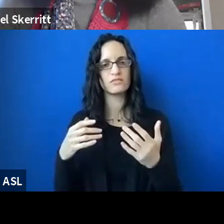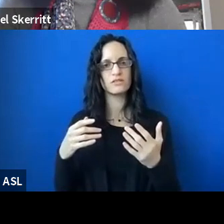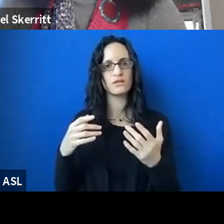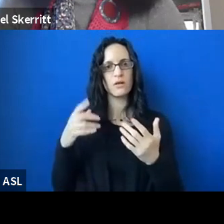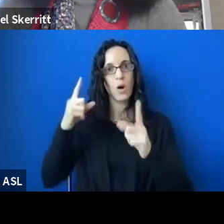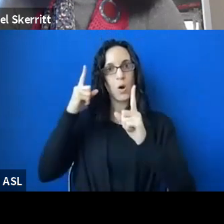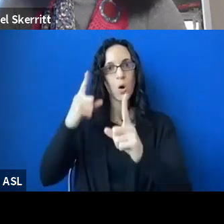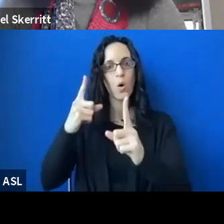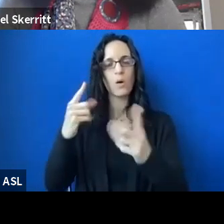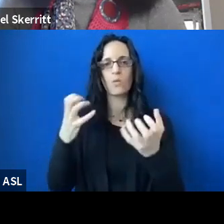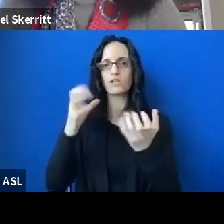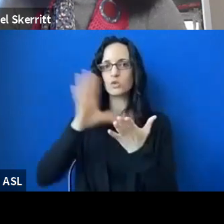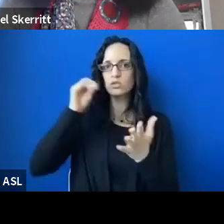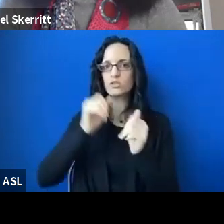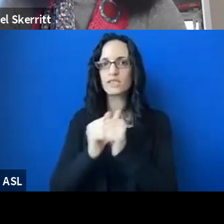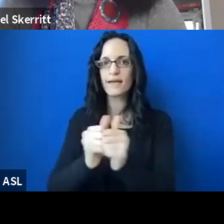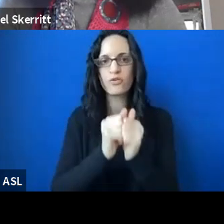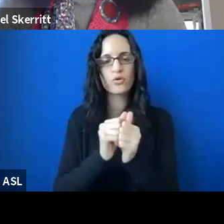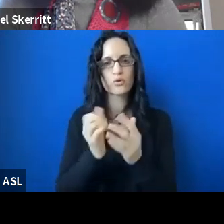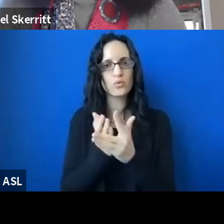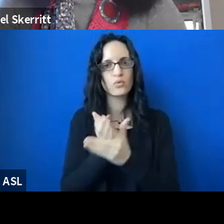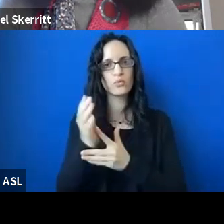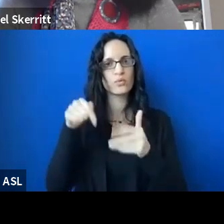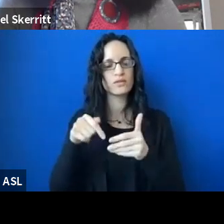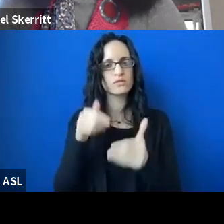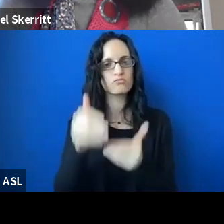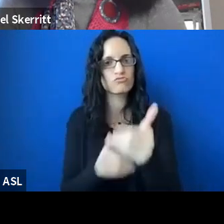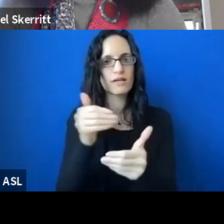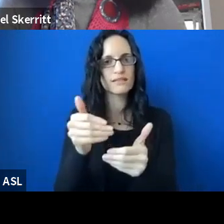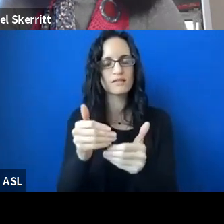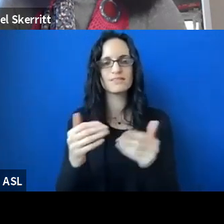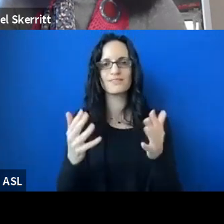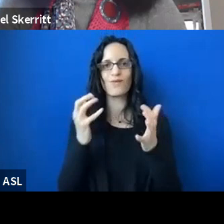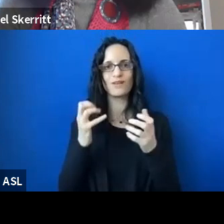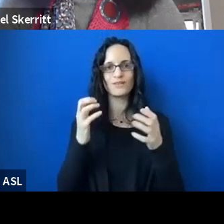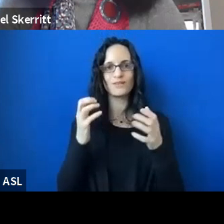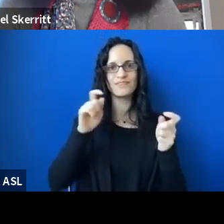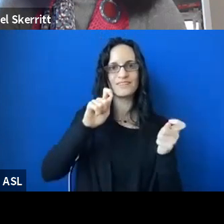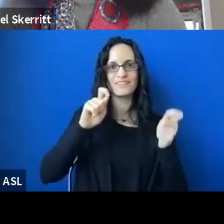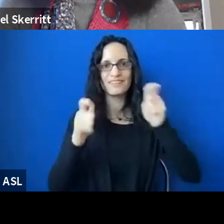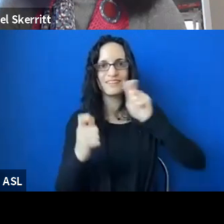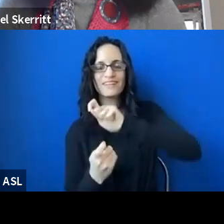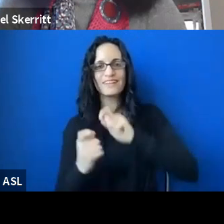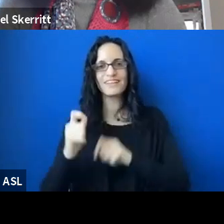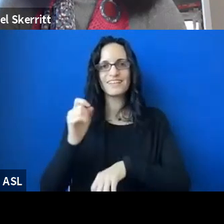to learn together through this process, to evolve as a